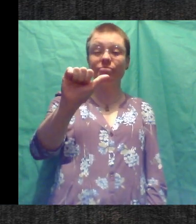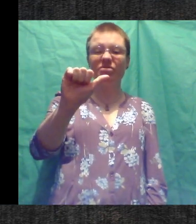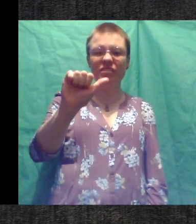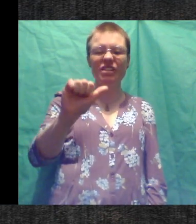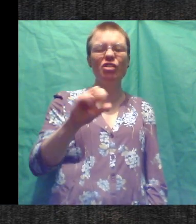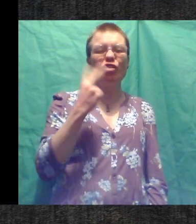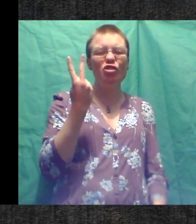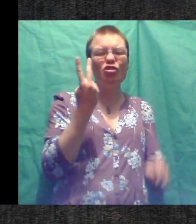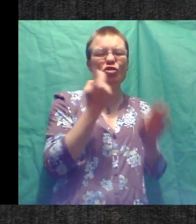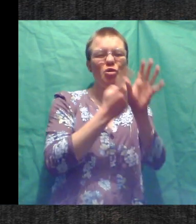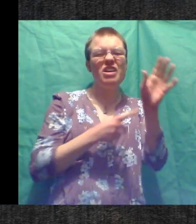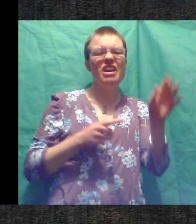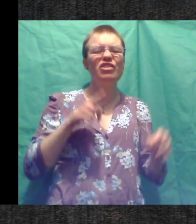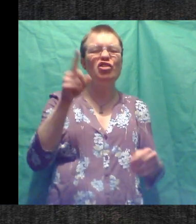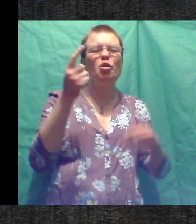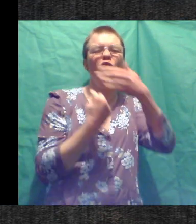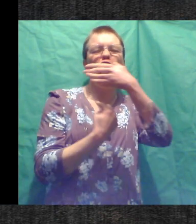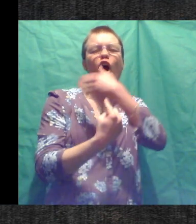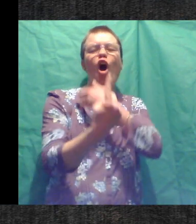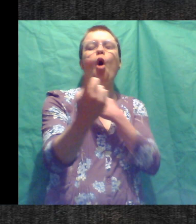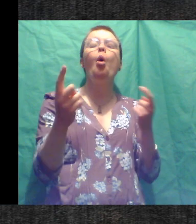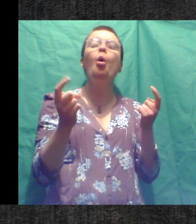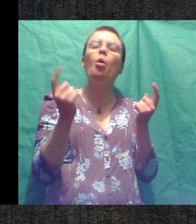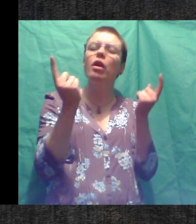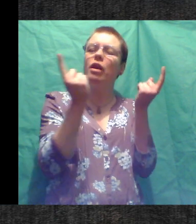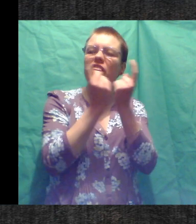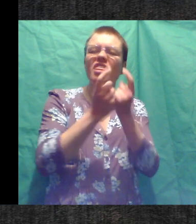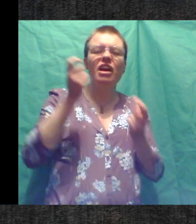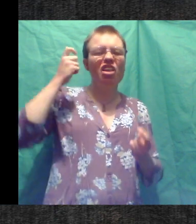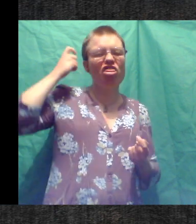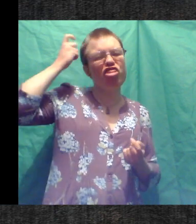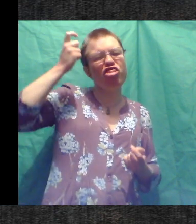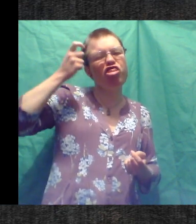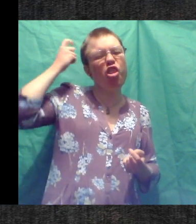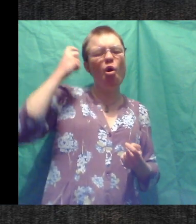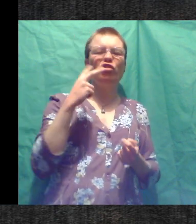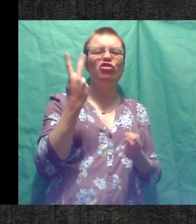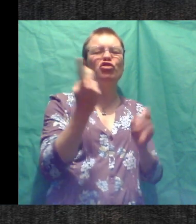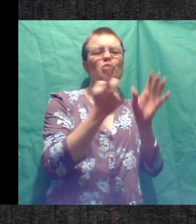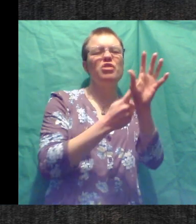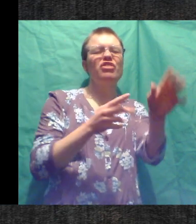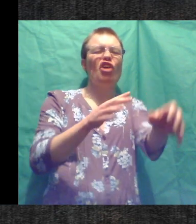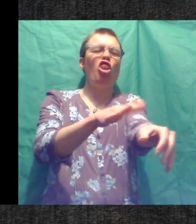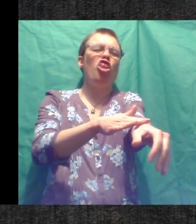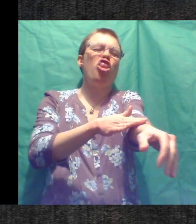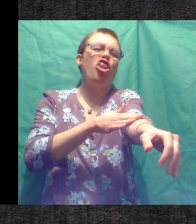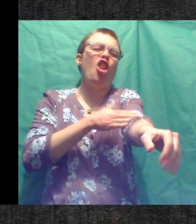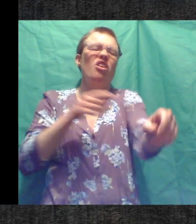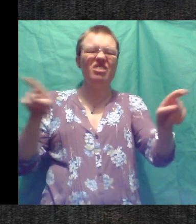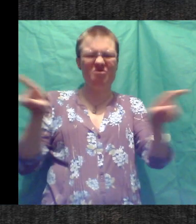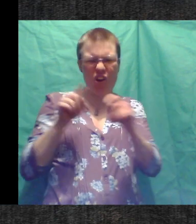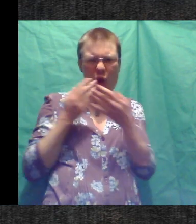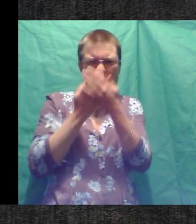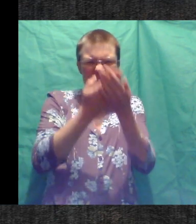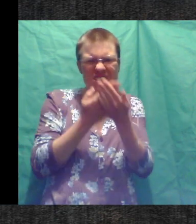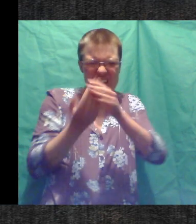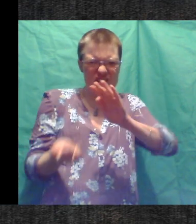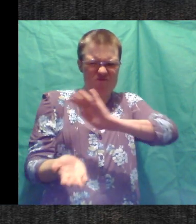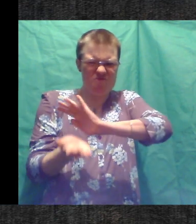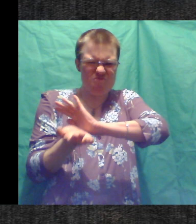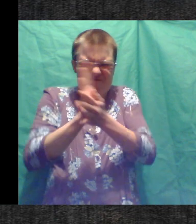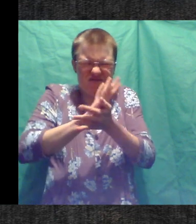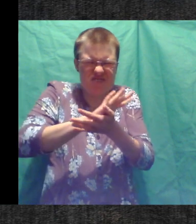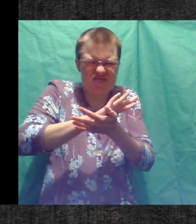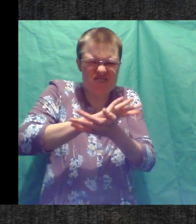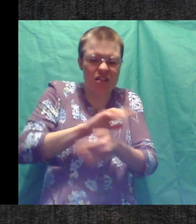Yes. That's right. 2 years. You were all I thought about for 2 long years. Like